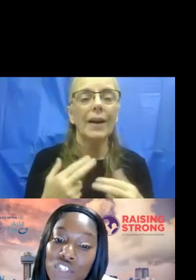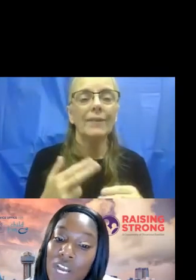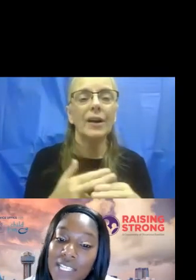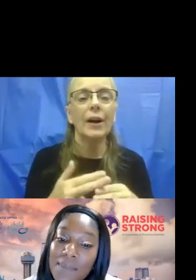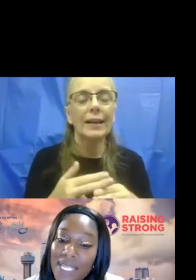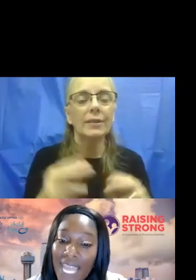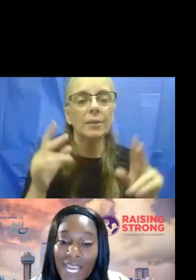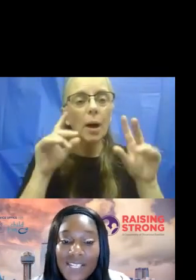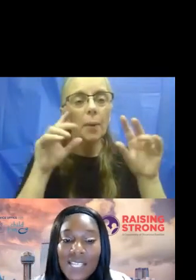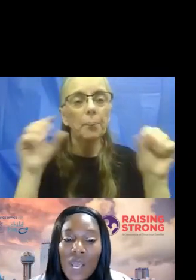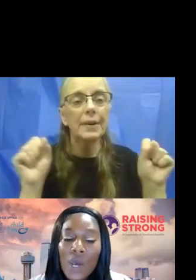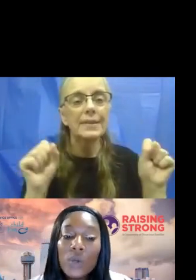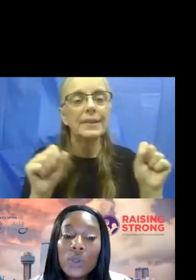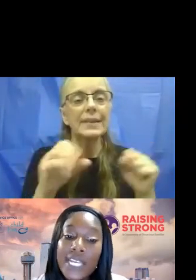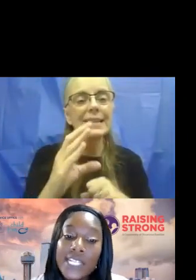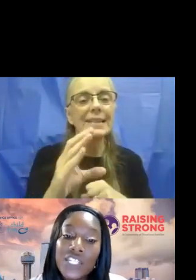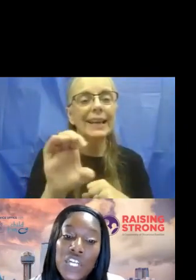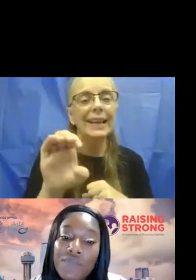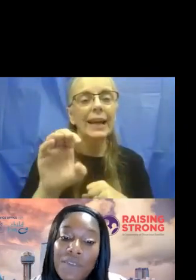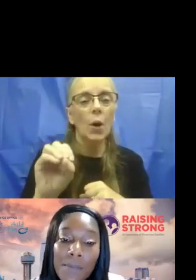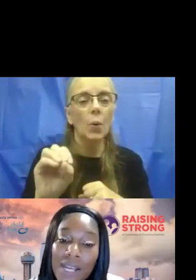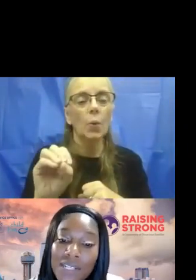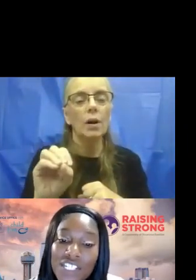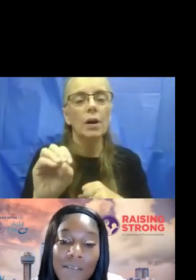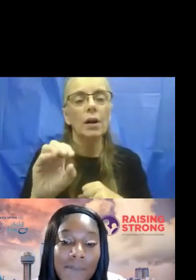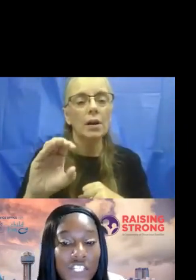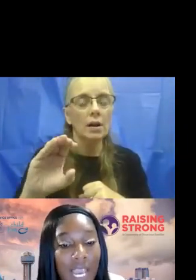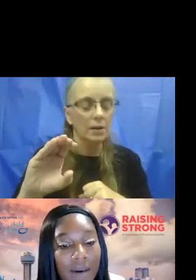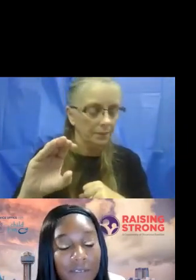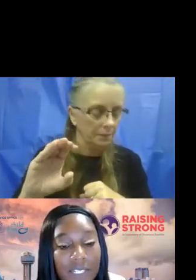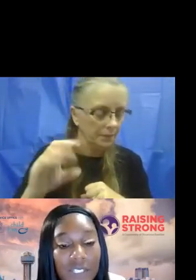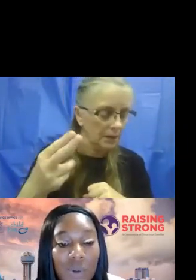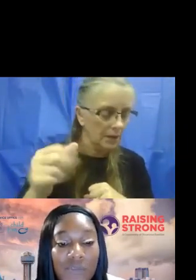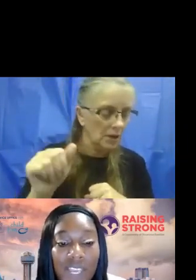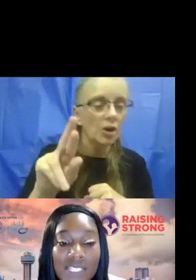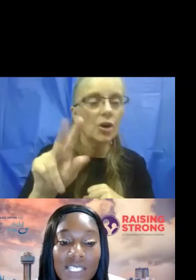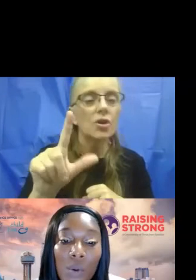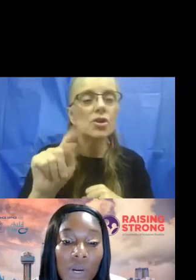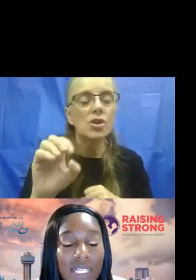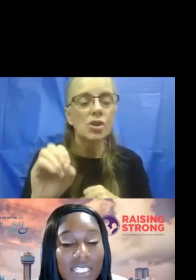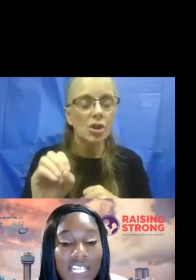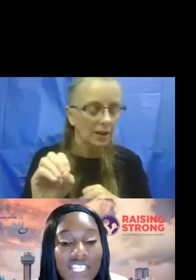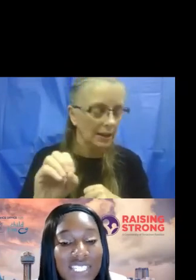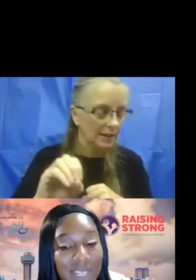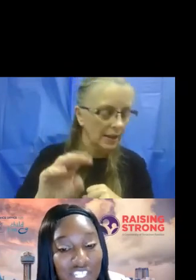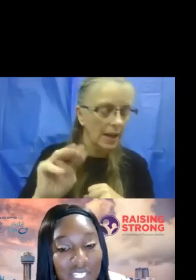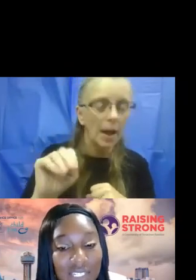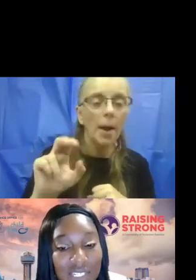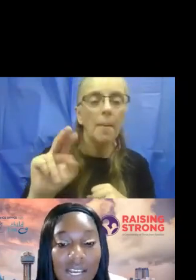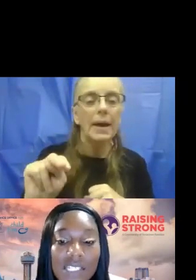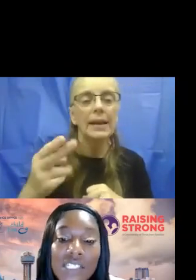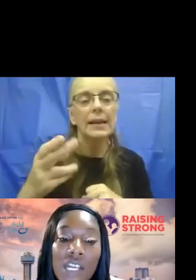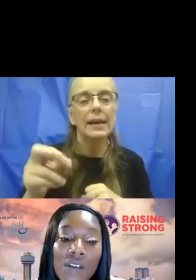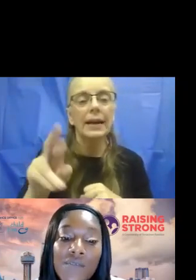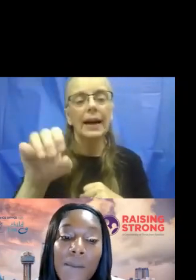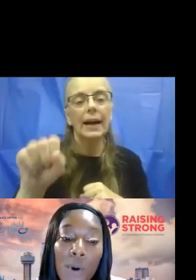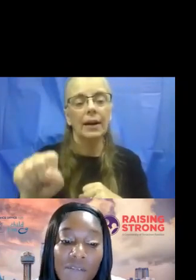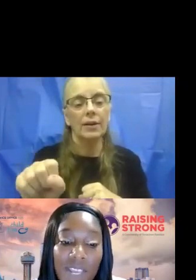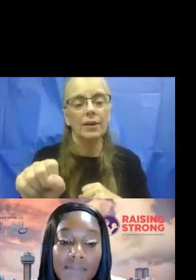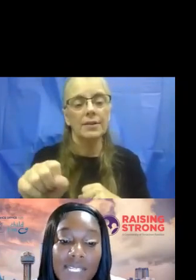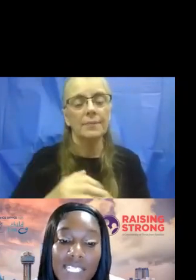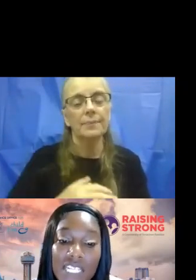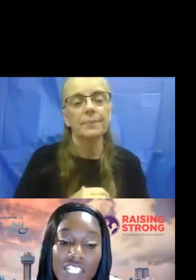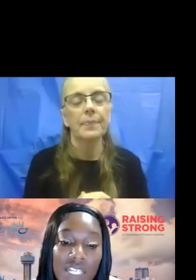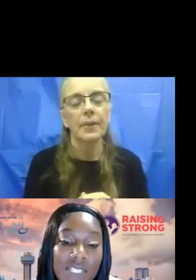CEO, Charlotte Min Harris, who leads Nurse Family Partnership and Child First to advance the organization's mission to serve